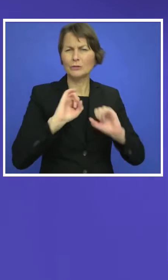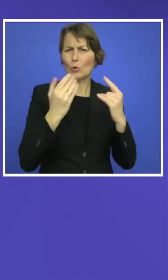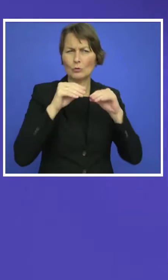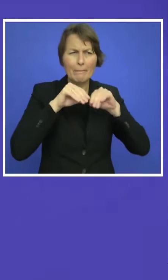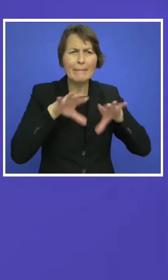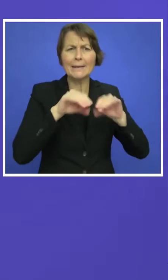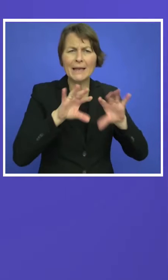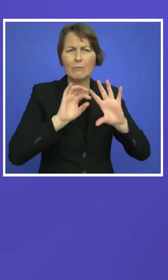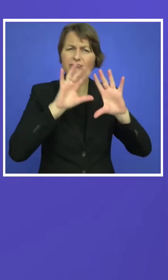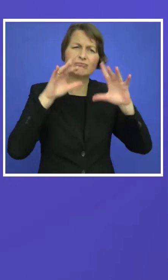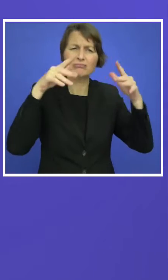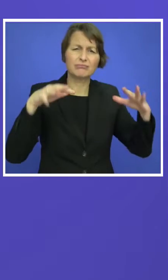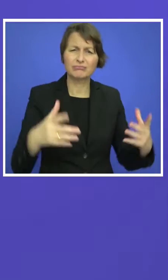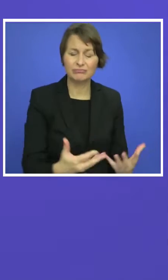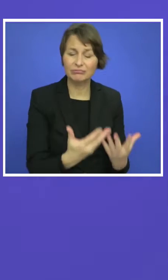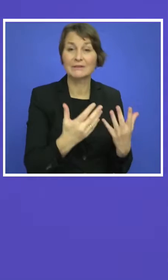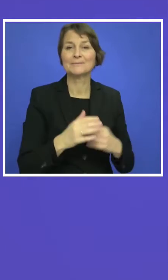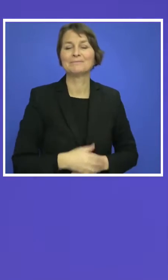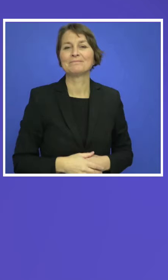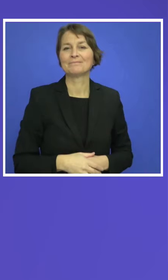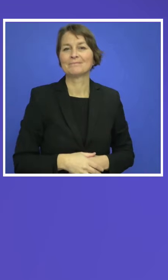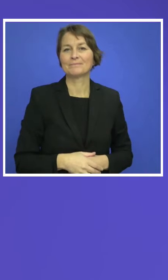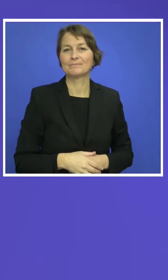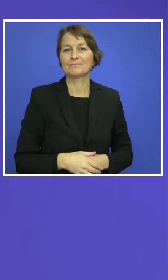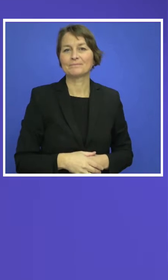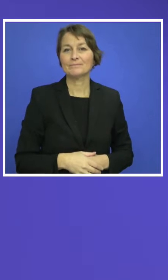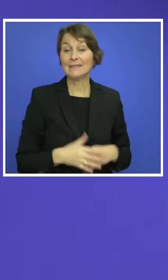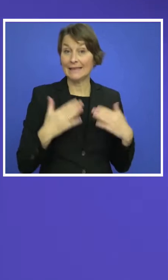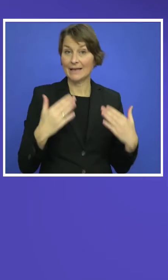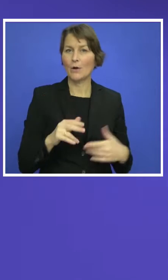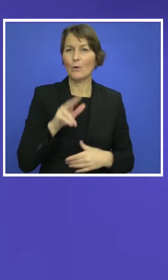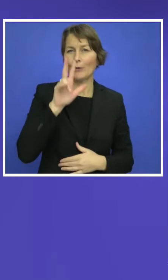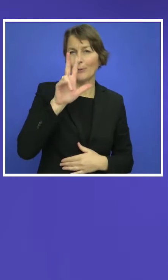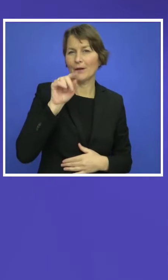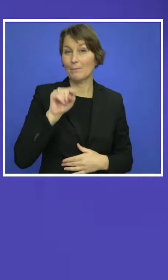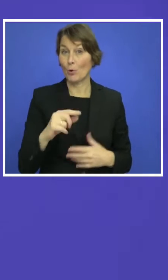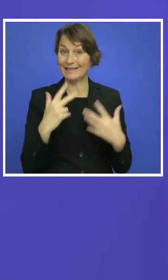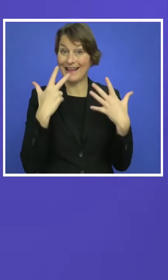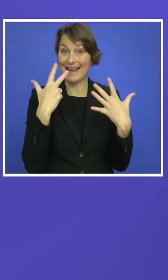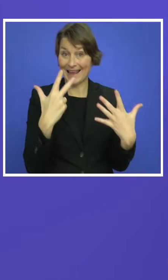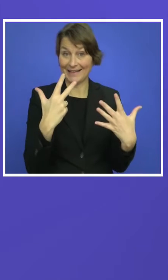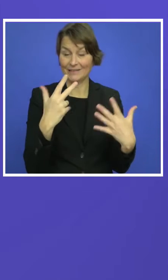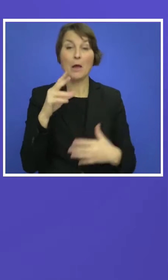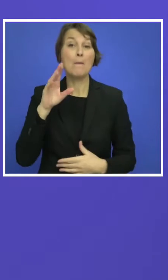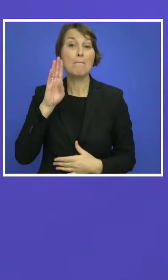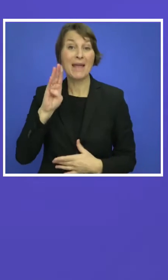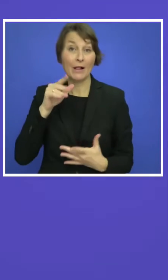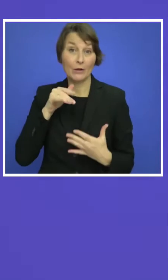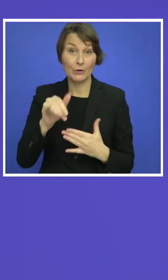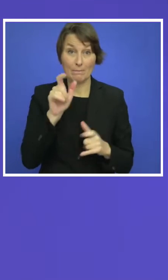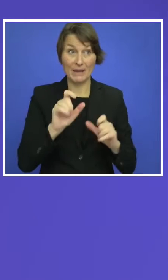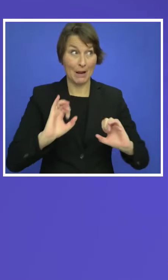Now, about 3.8 billion people on this planet are women. That's half of the world's population.